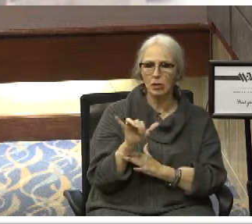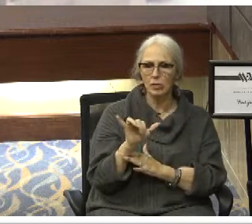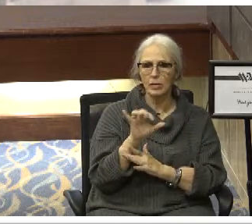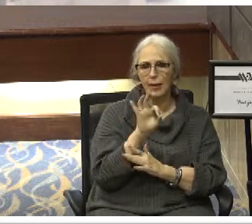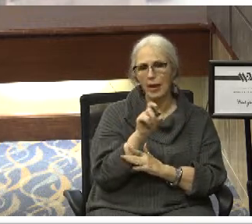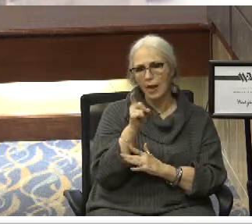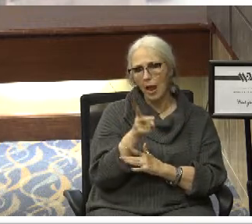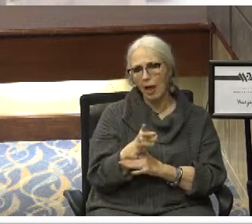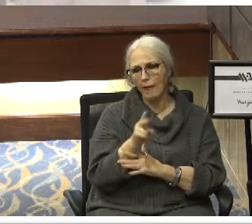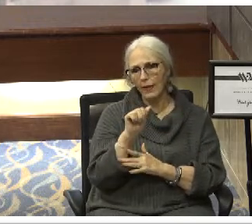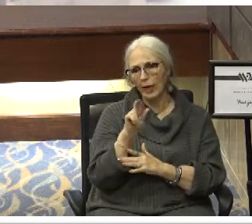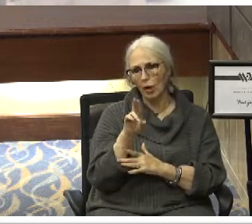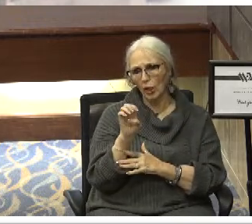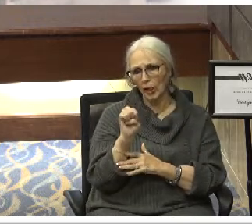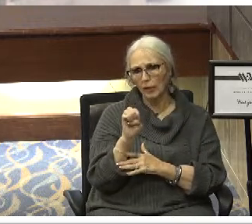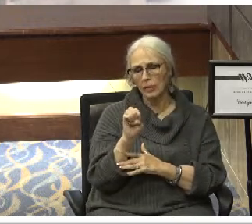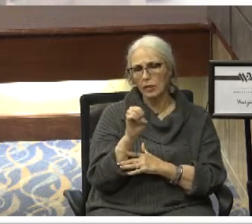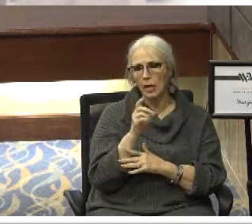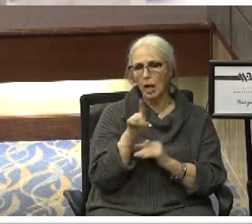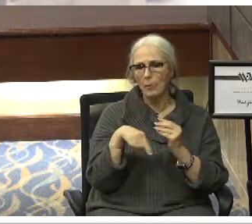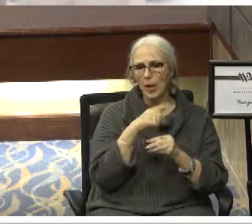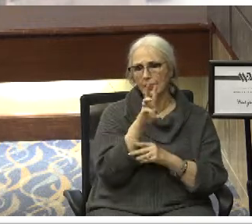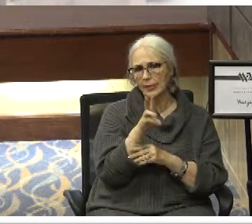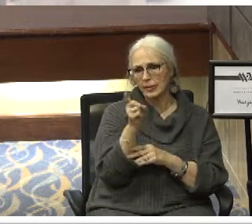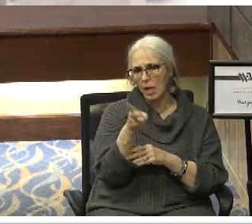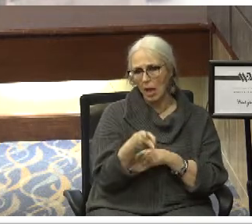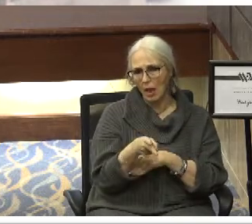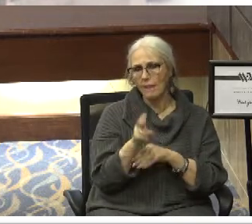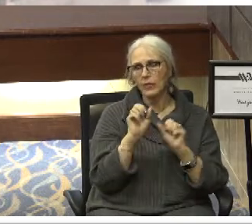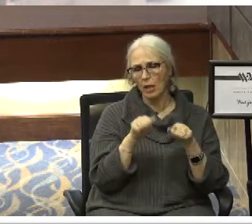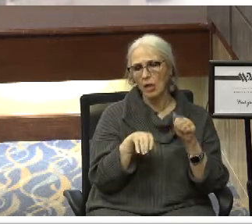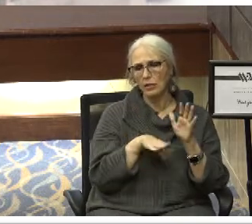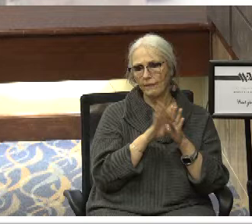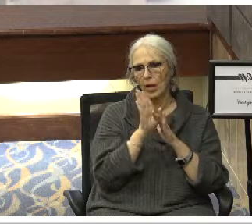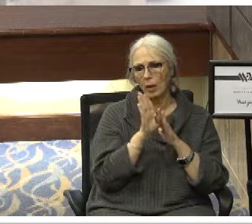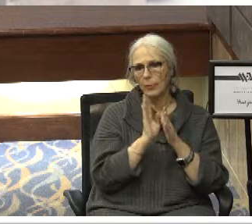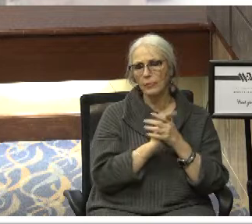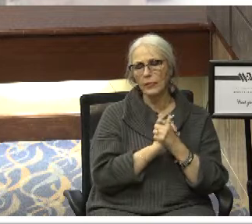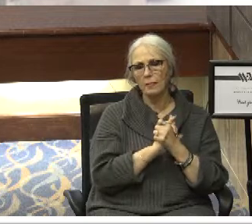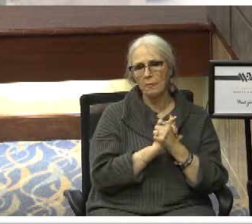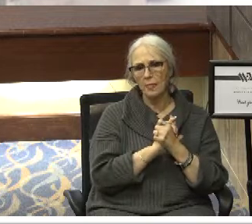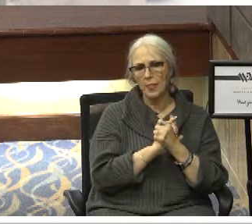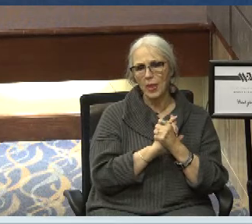9.5 acres or so, about 6.5 can be developed.